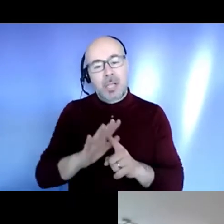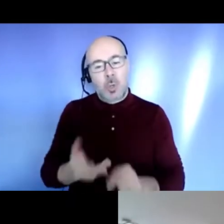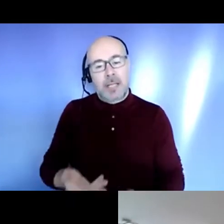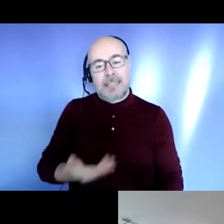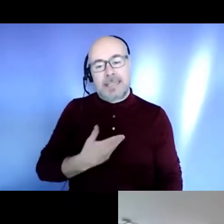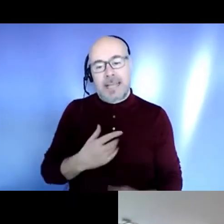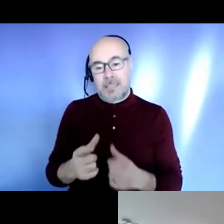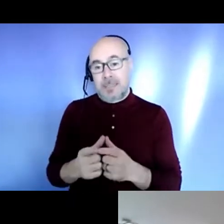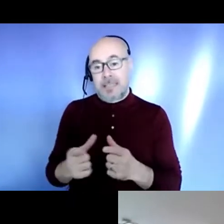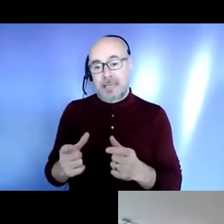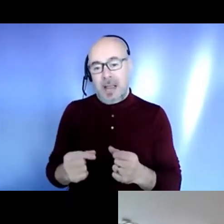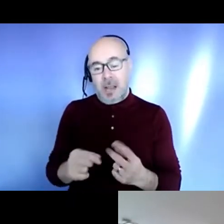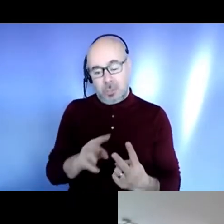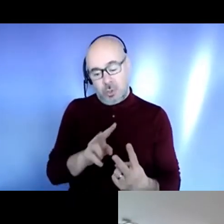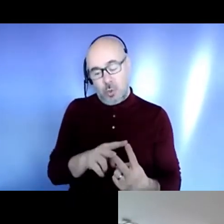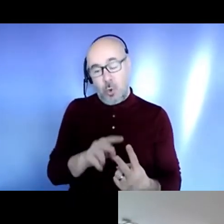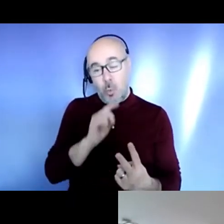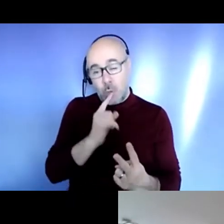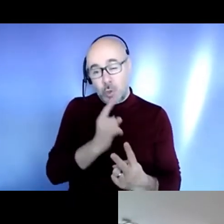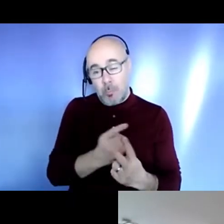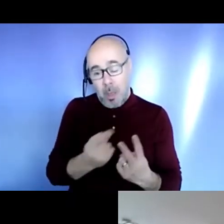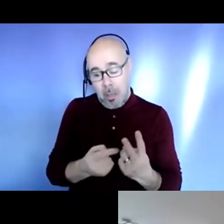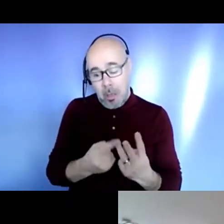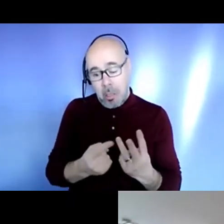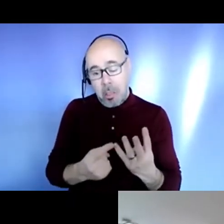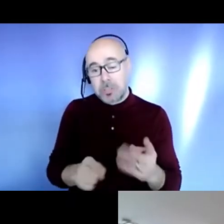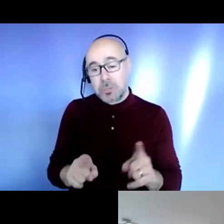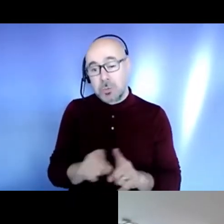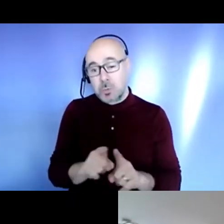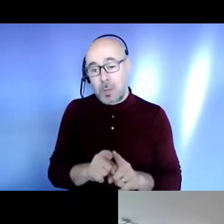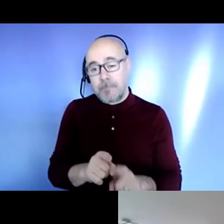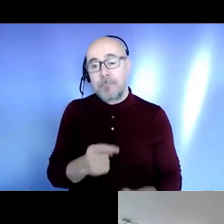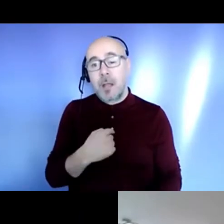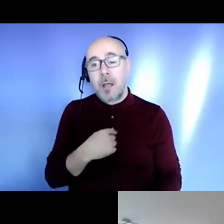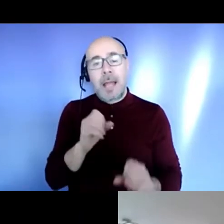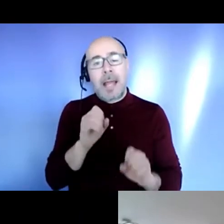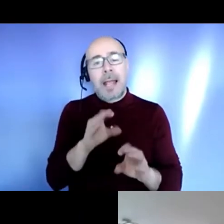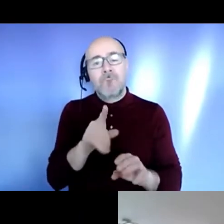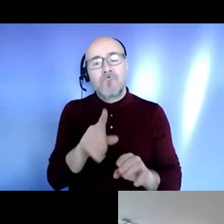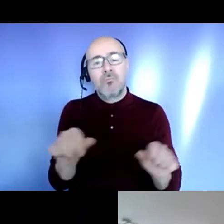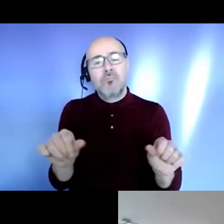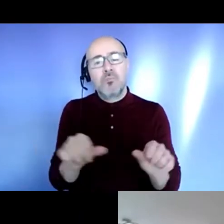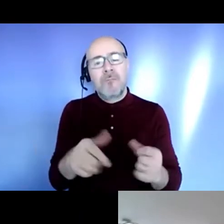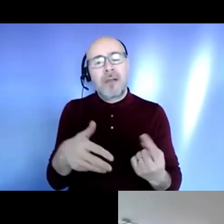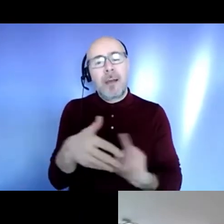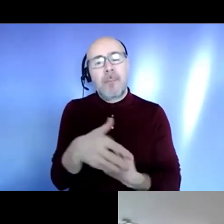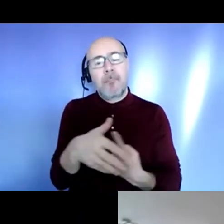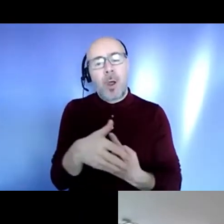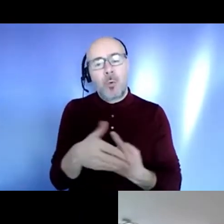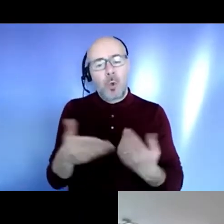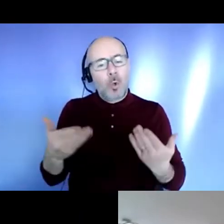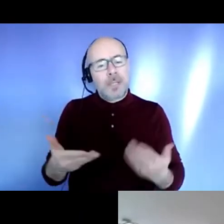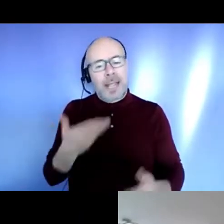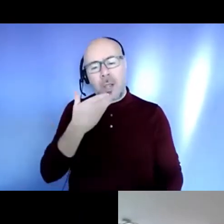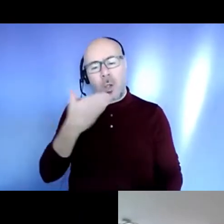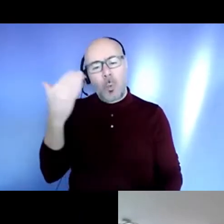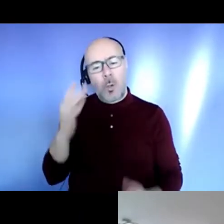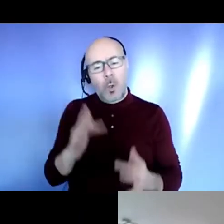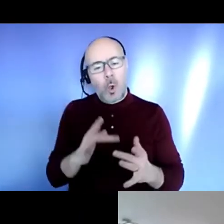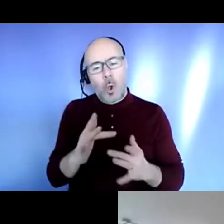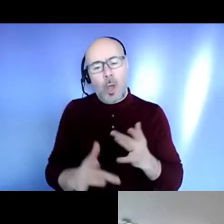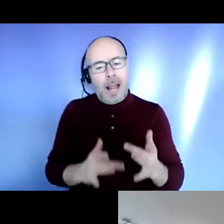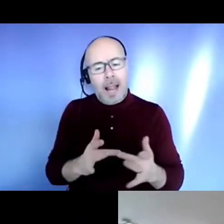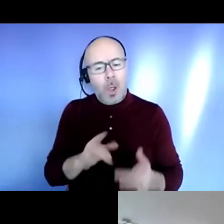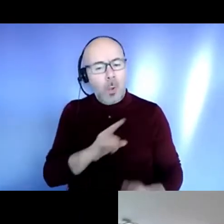I just wanted to give you a bit of background on why we're having this webinar. As Emma says, our team has responsibility for